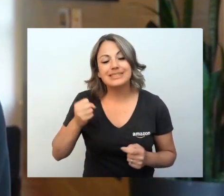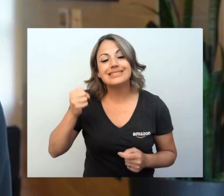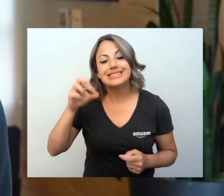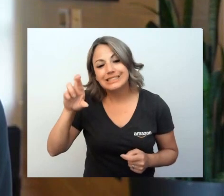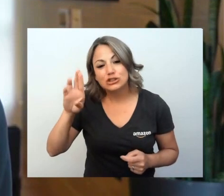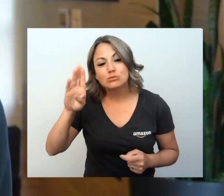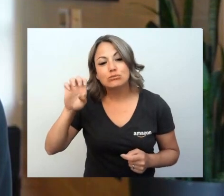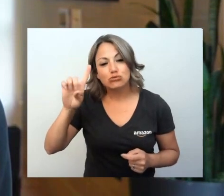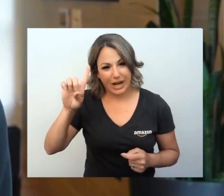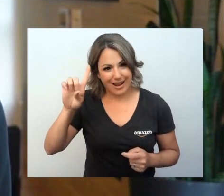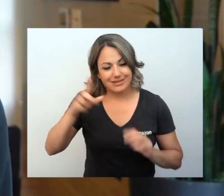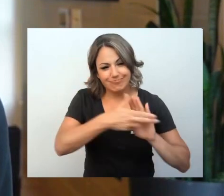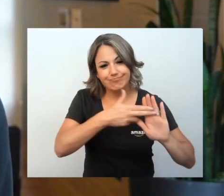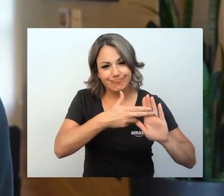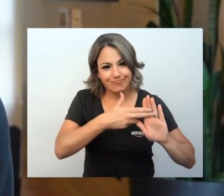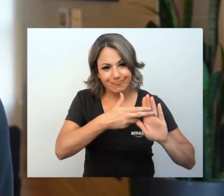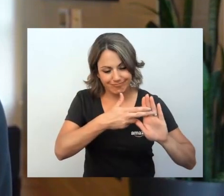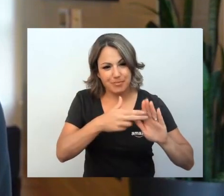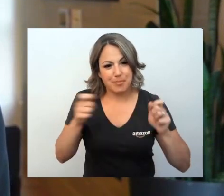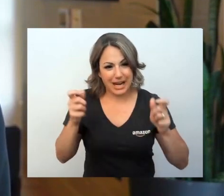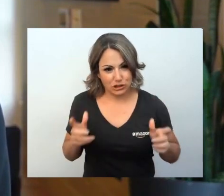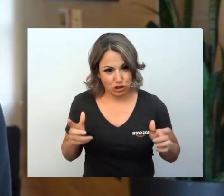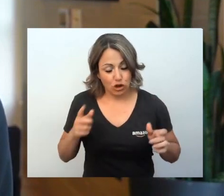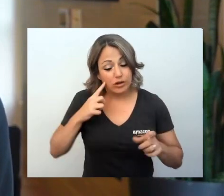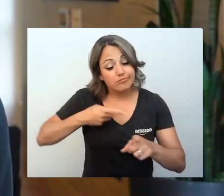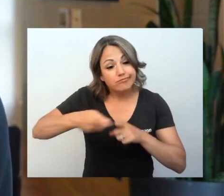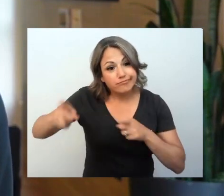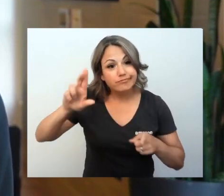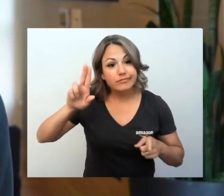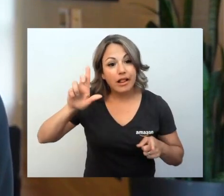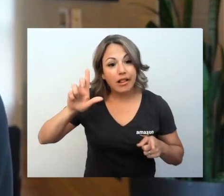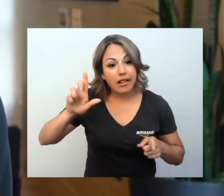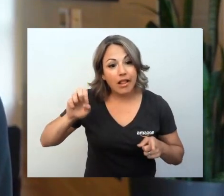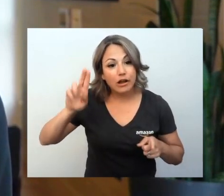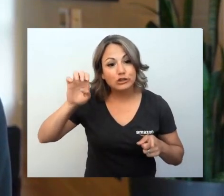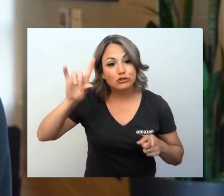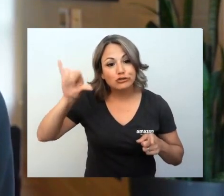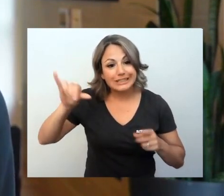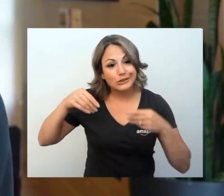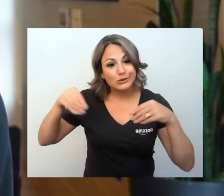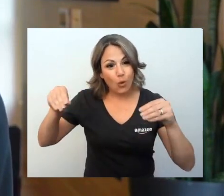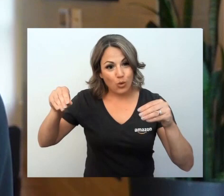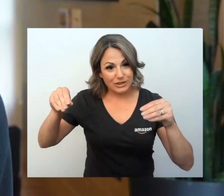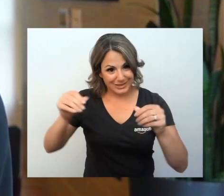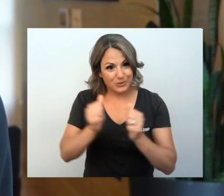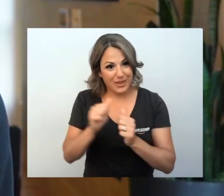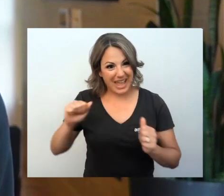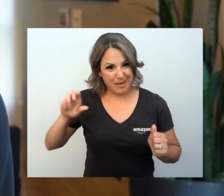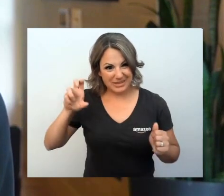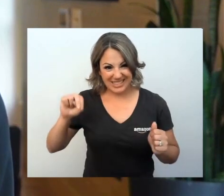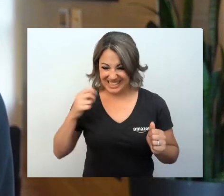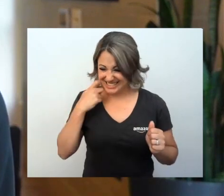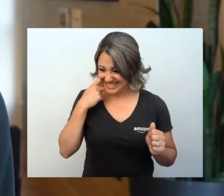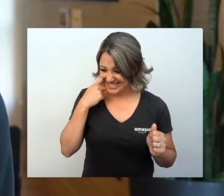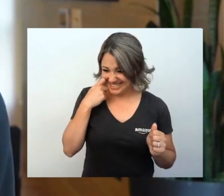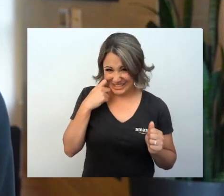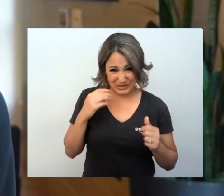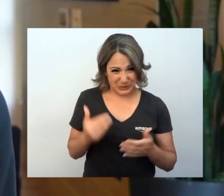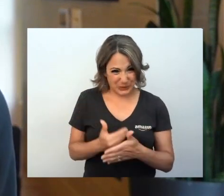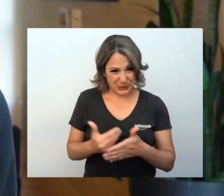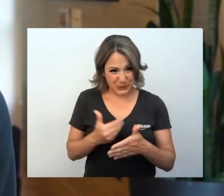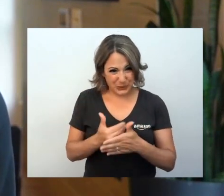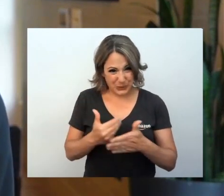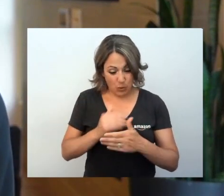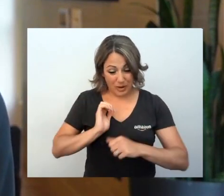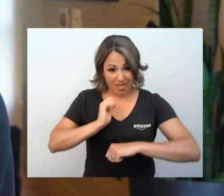Manager in luxury stores at Amazon. And so my team is fairly new. We launched luxury stores in September of 2020. And what we